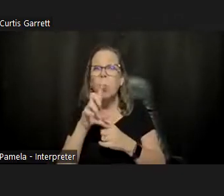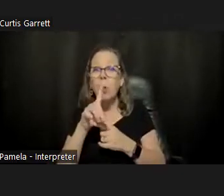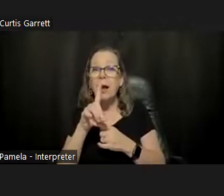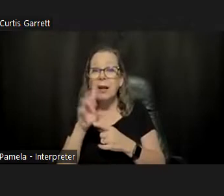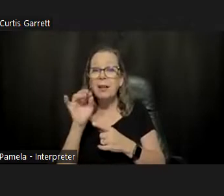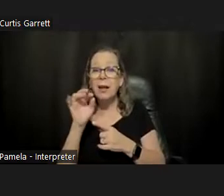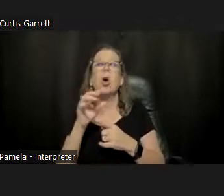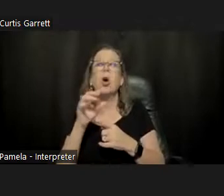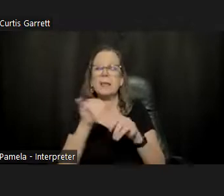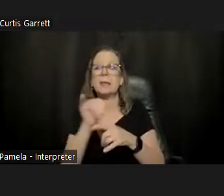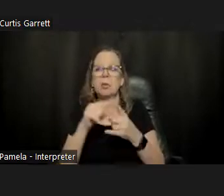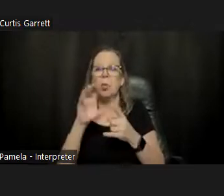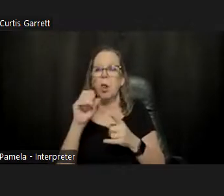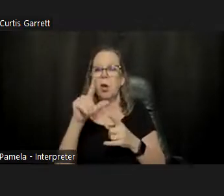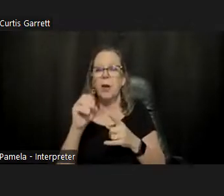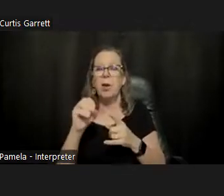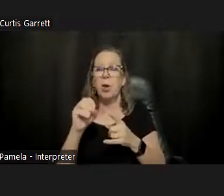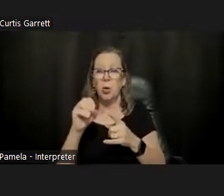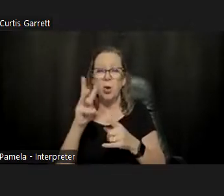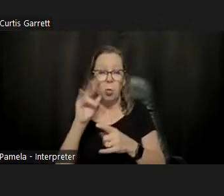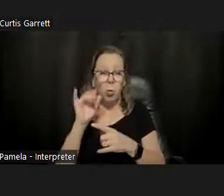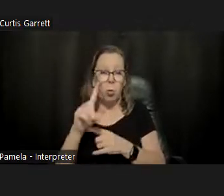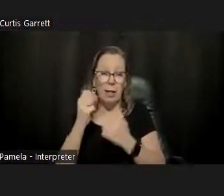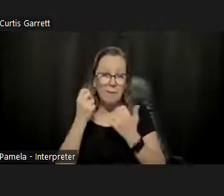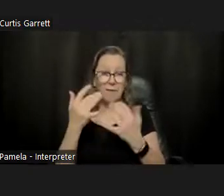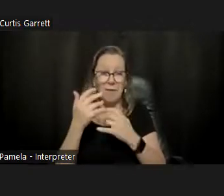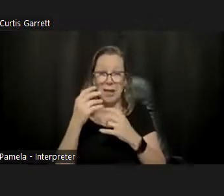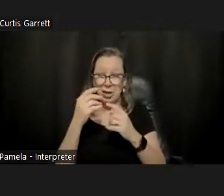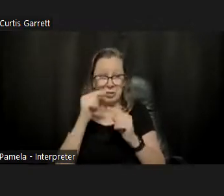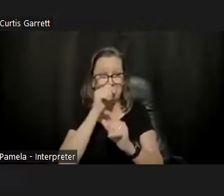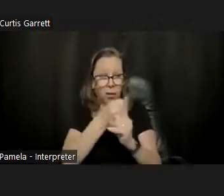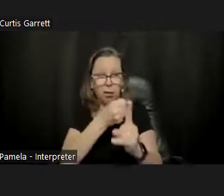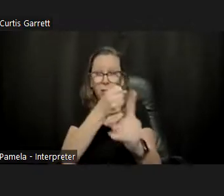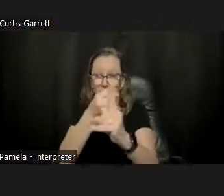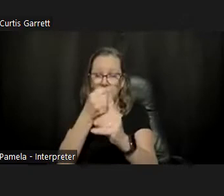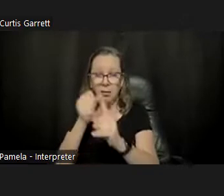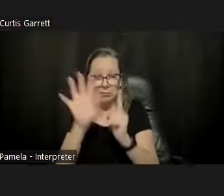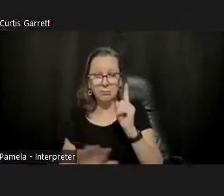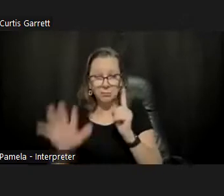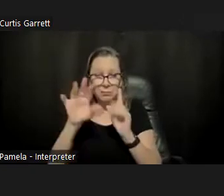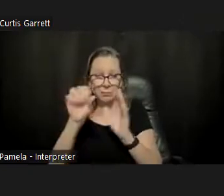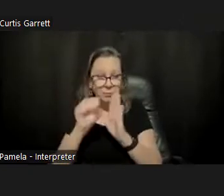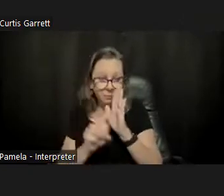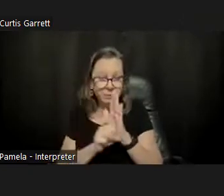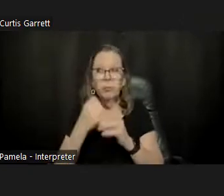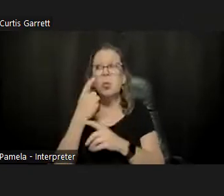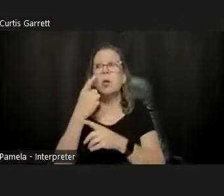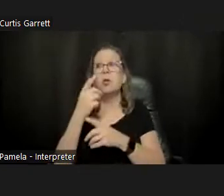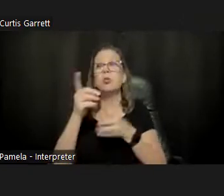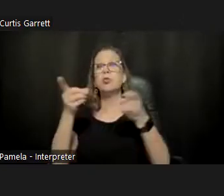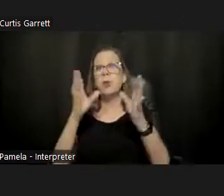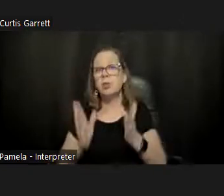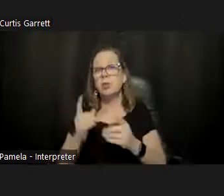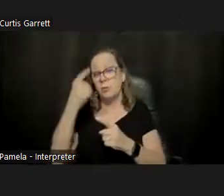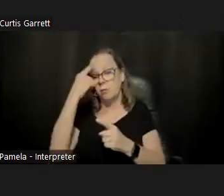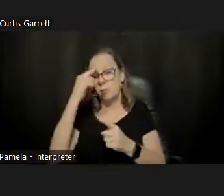scattered around the state. And Jim House, who is our the director of our Coalition for Inclusive